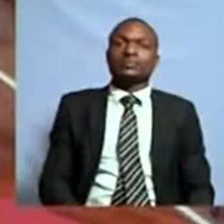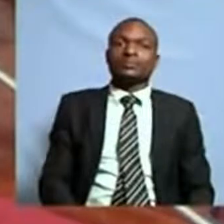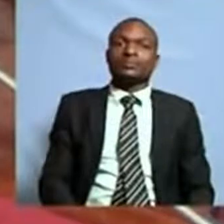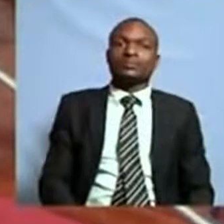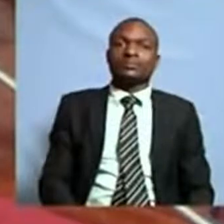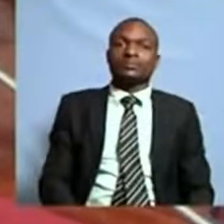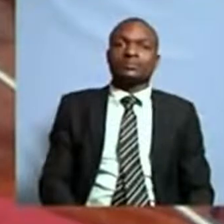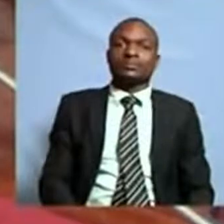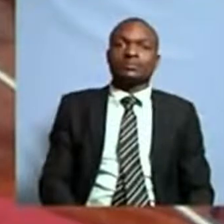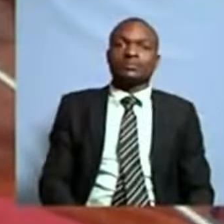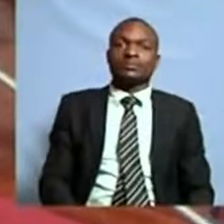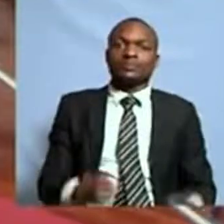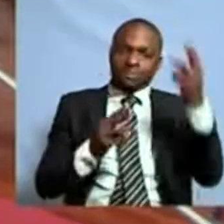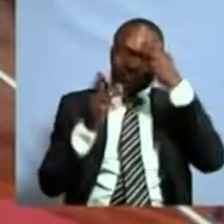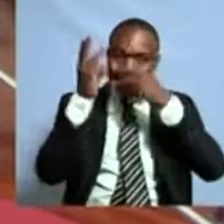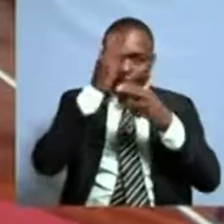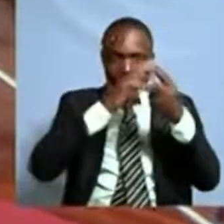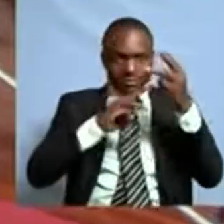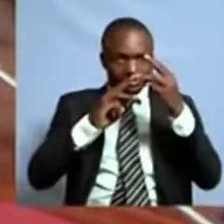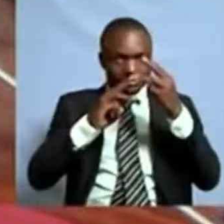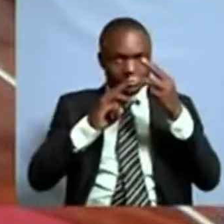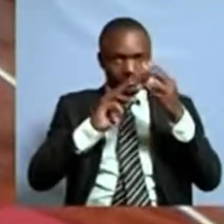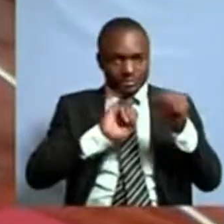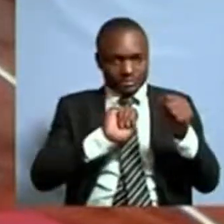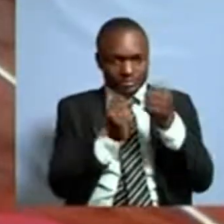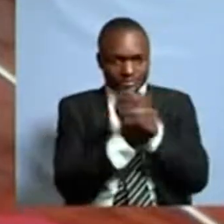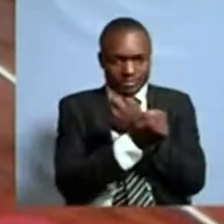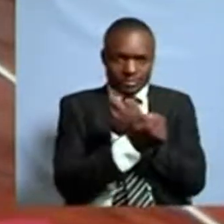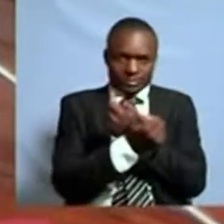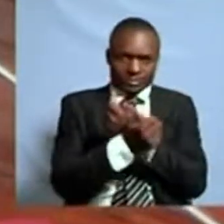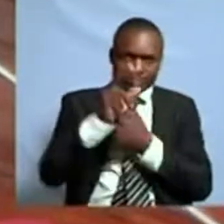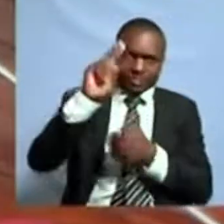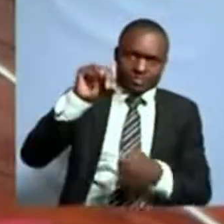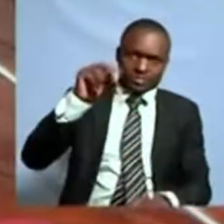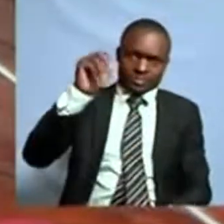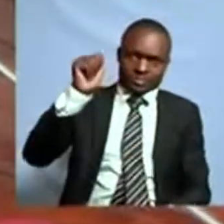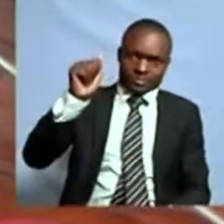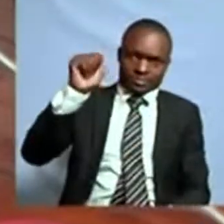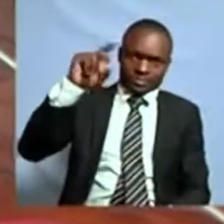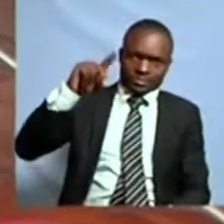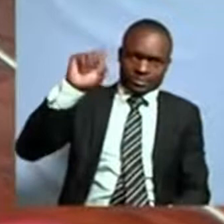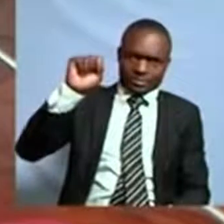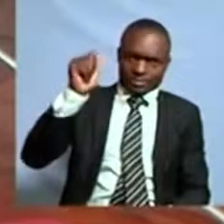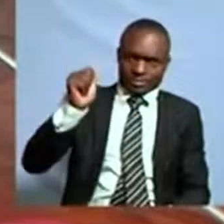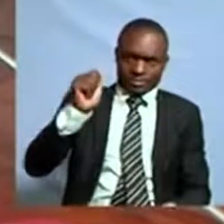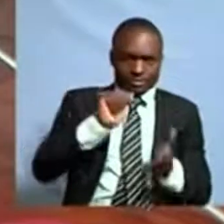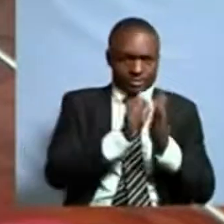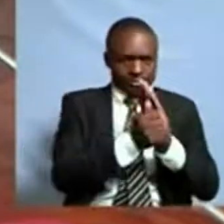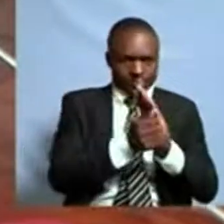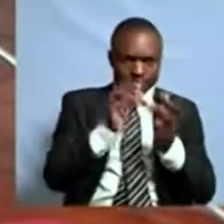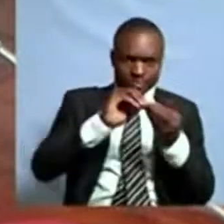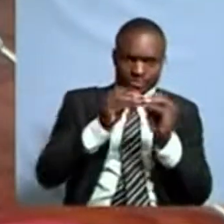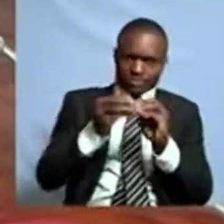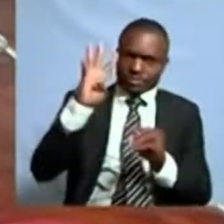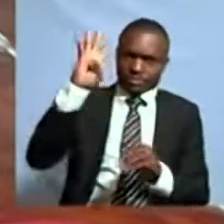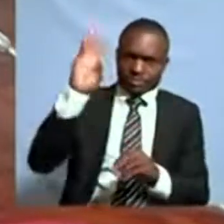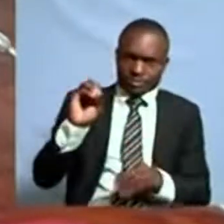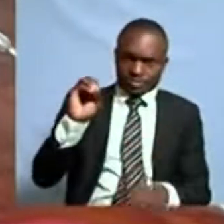which concerns the amendment of the NAPSA Act, number 40